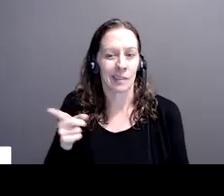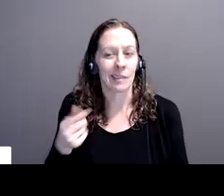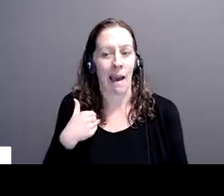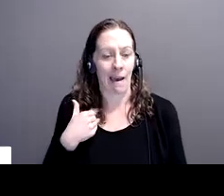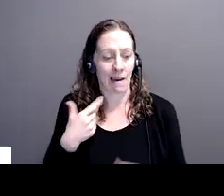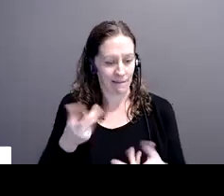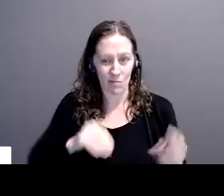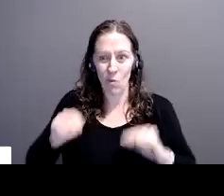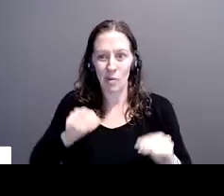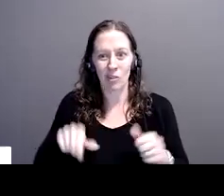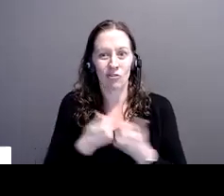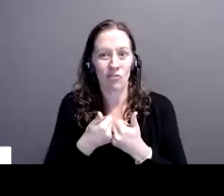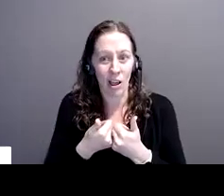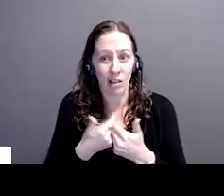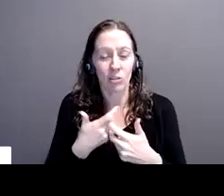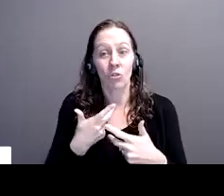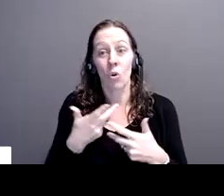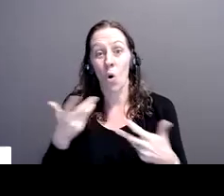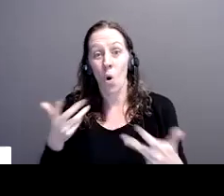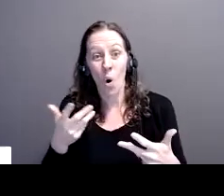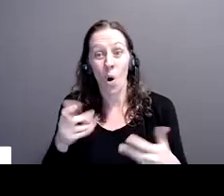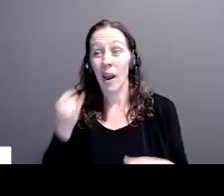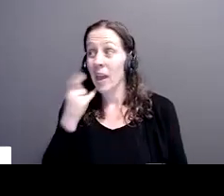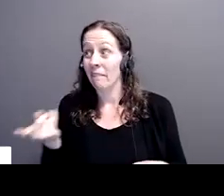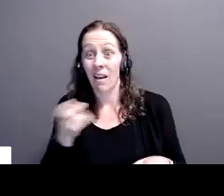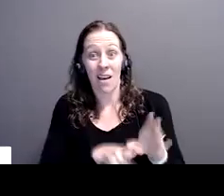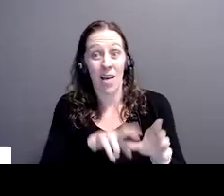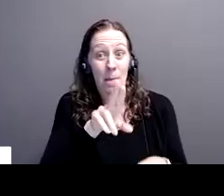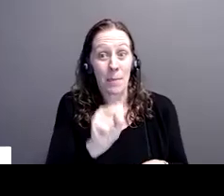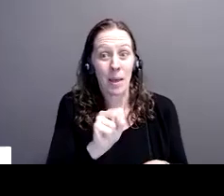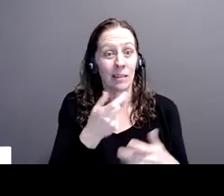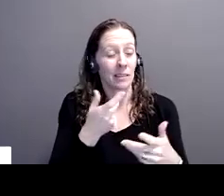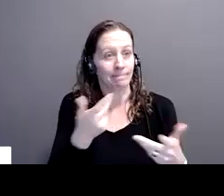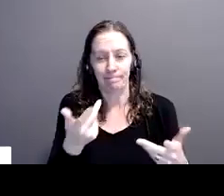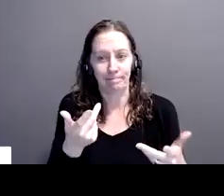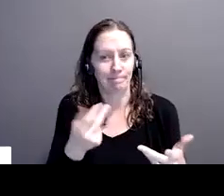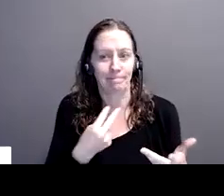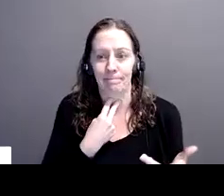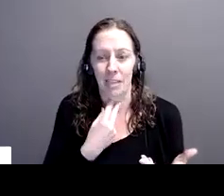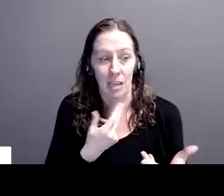and just challenges navigating a public transit system.